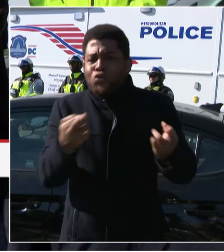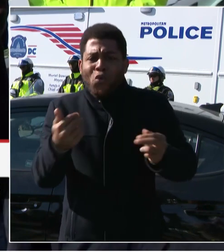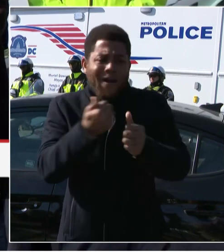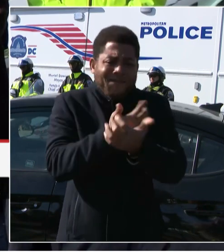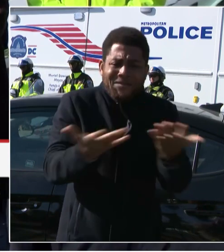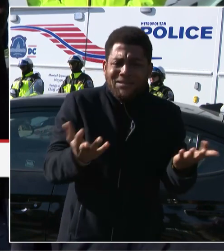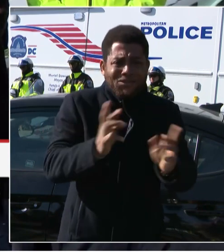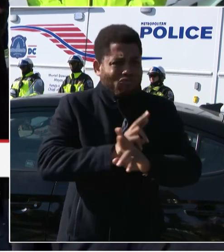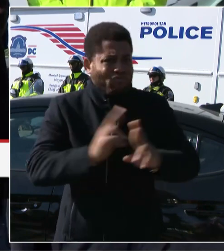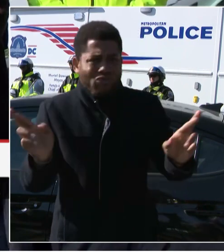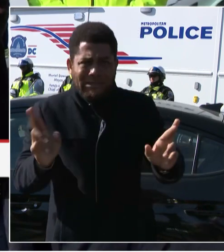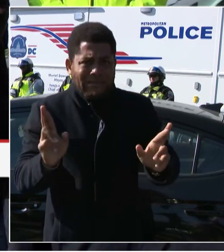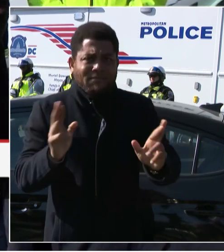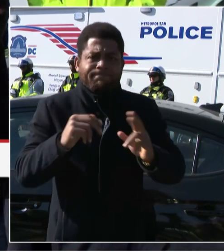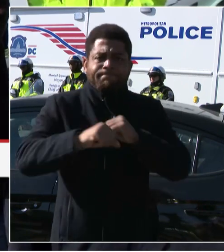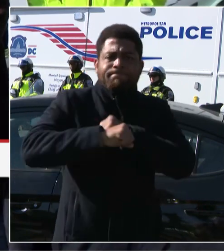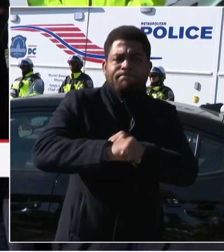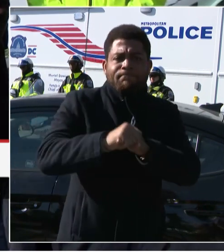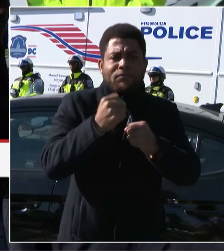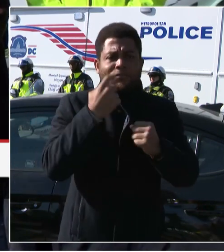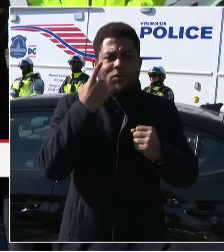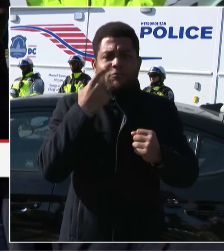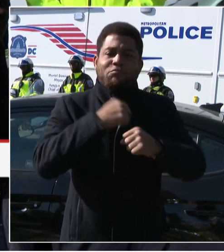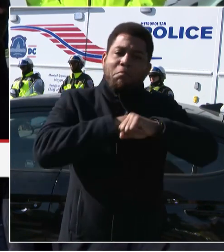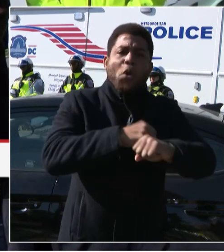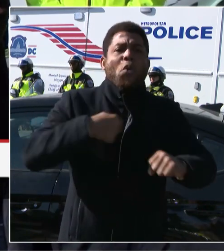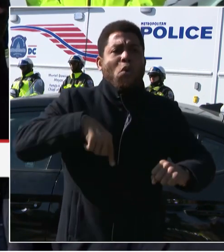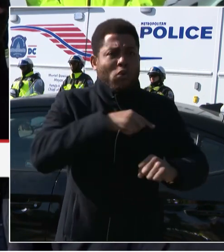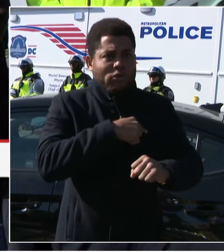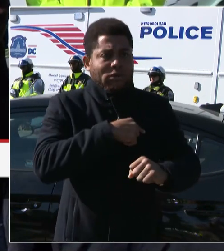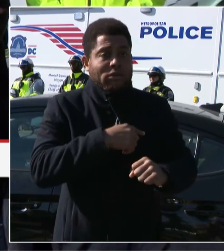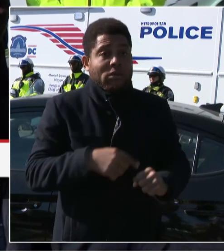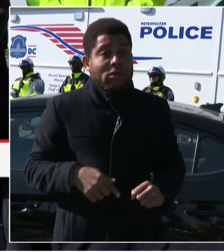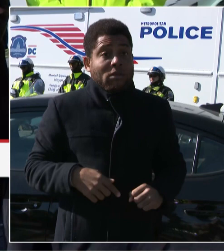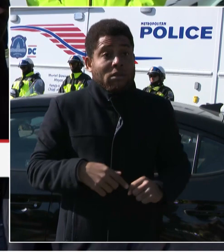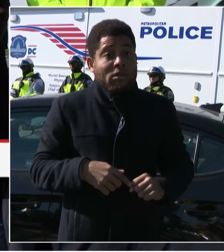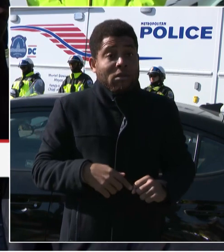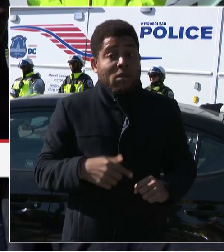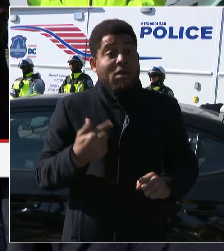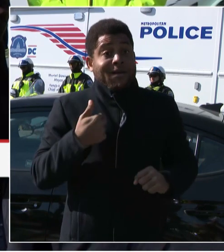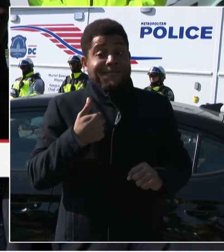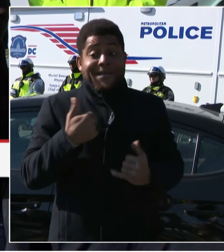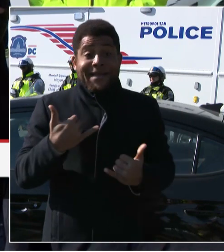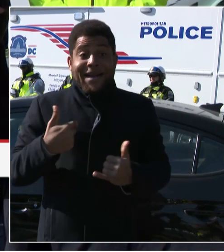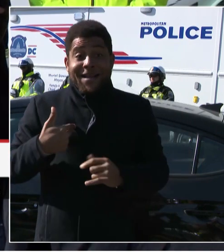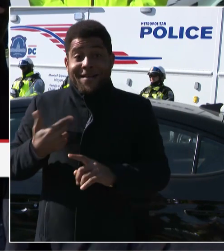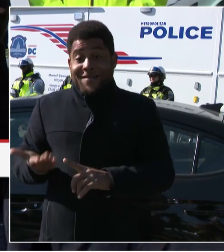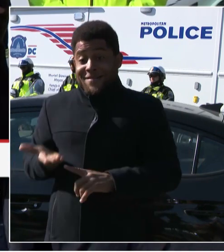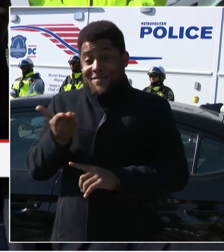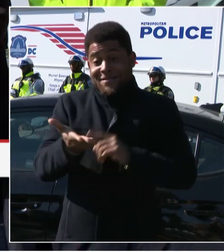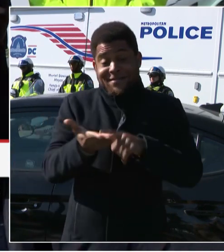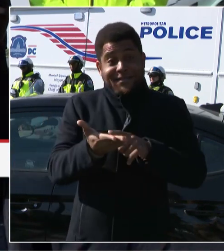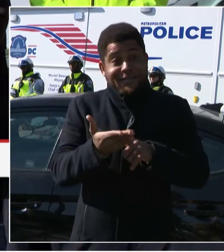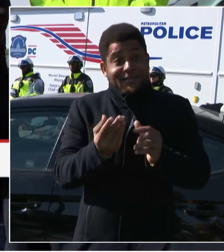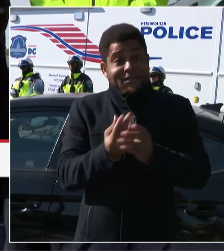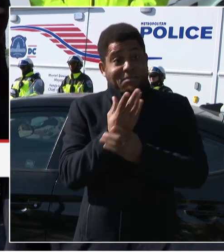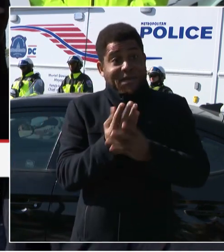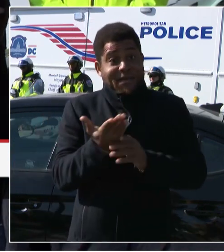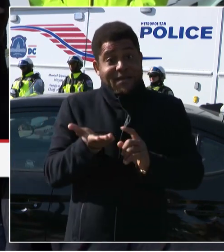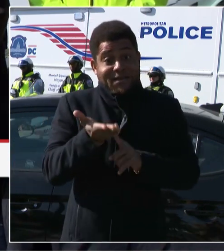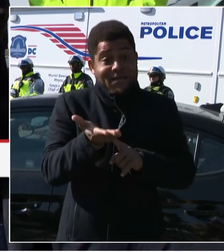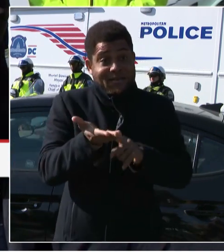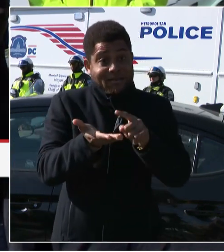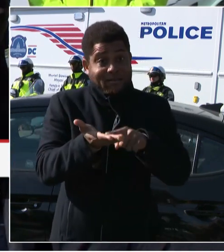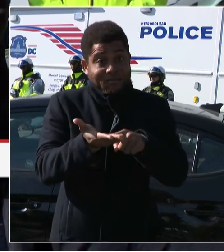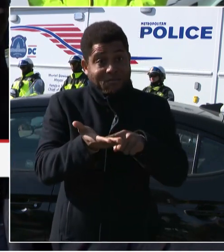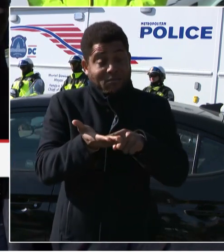know that I introduced a piece of legislation called Safer Stronger in the spring. The council passed parts of